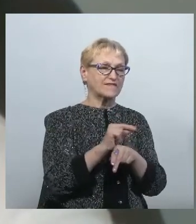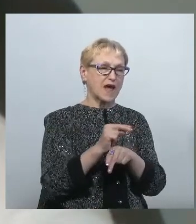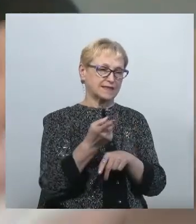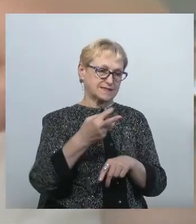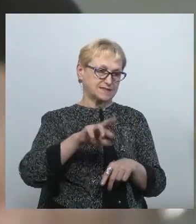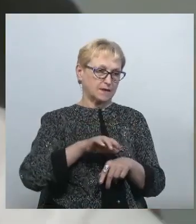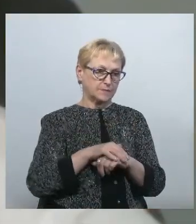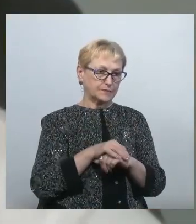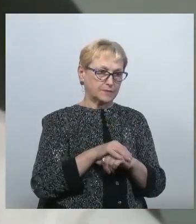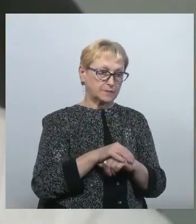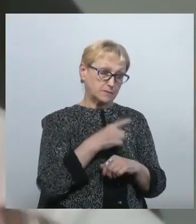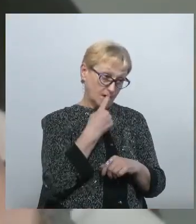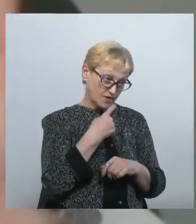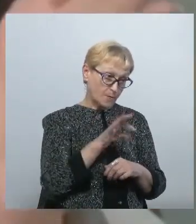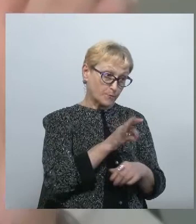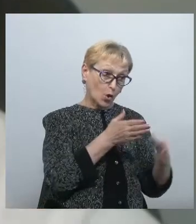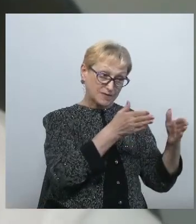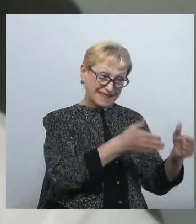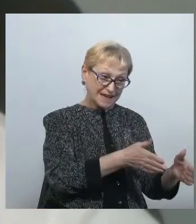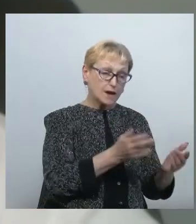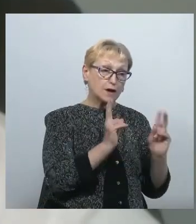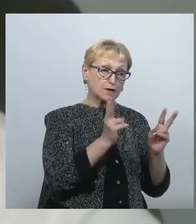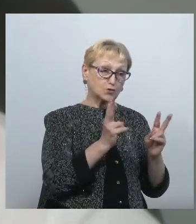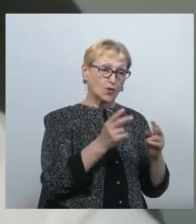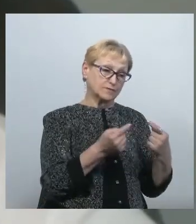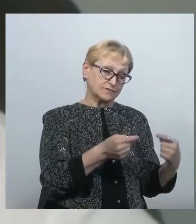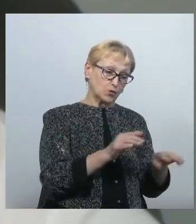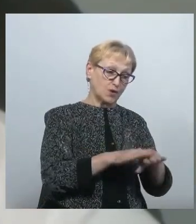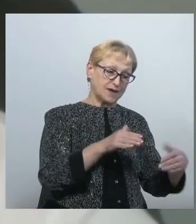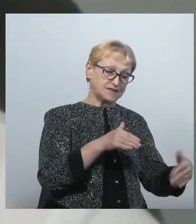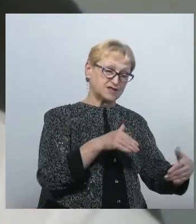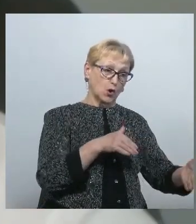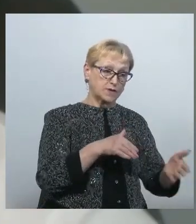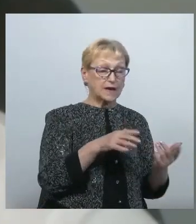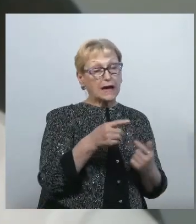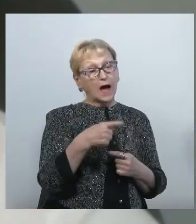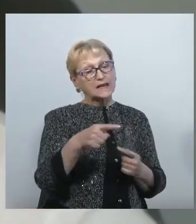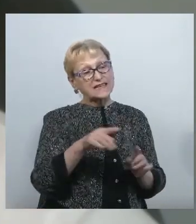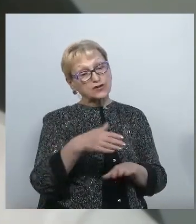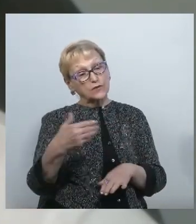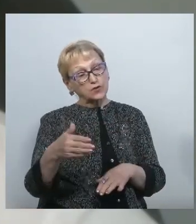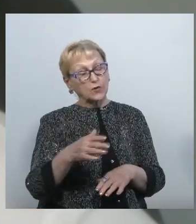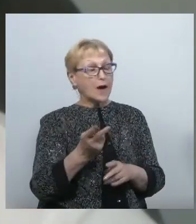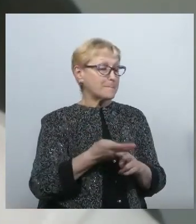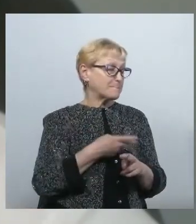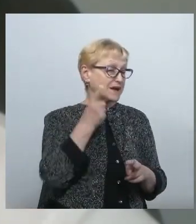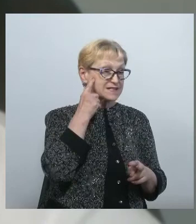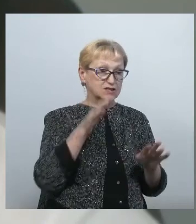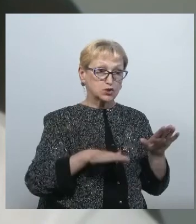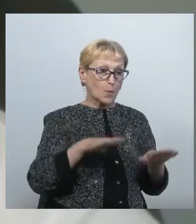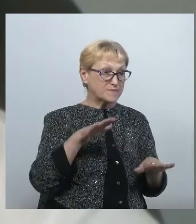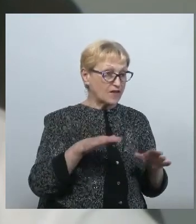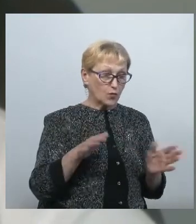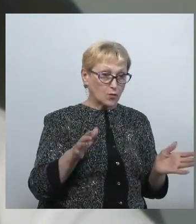envy, and other media will follow suit. They will follow those who are on the good side, on the